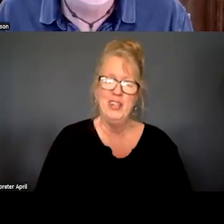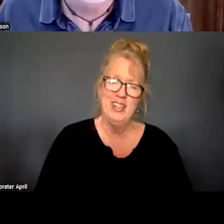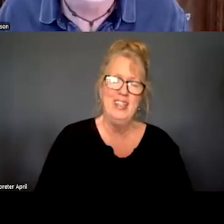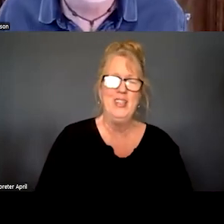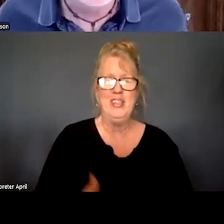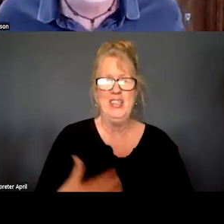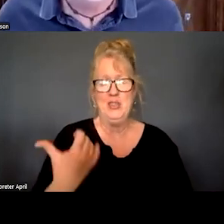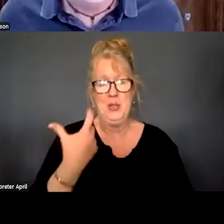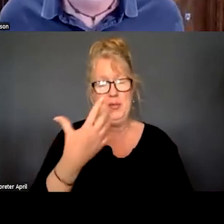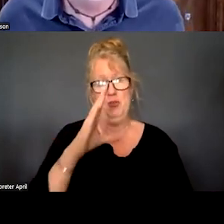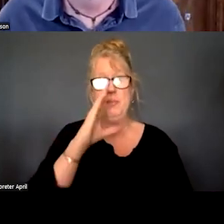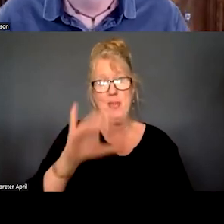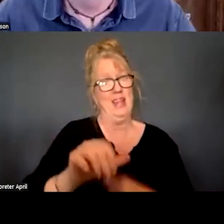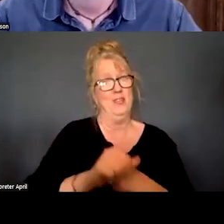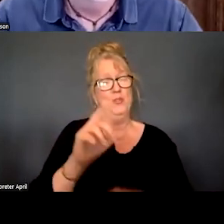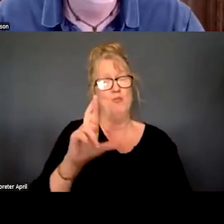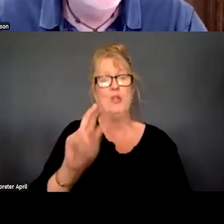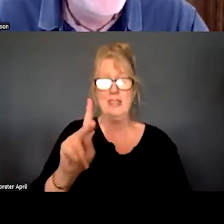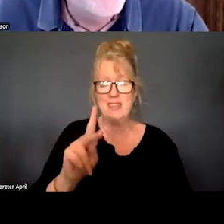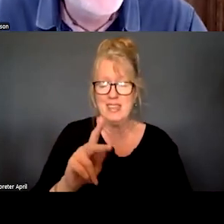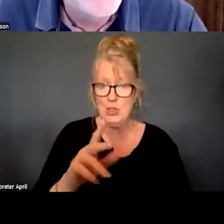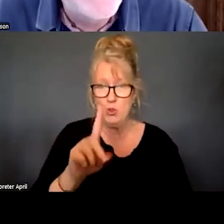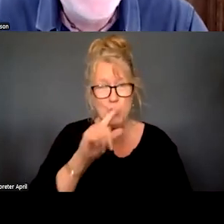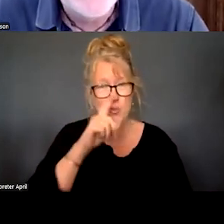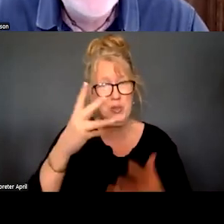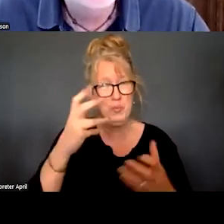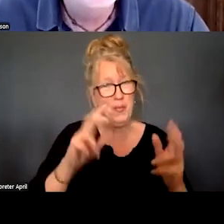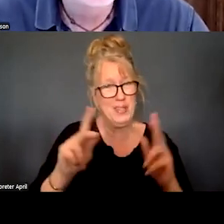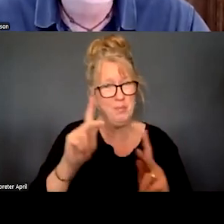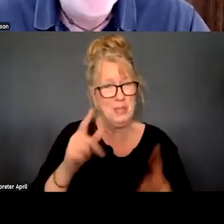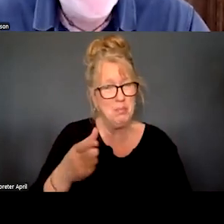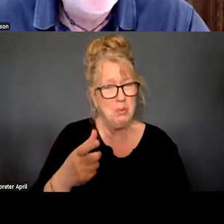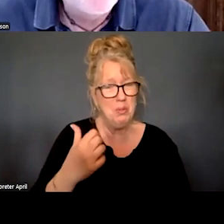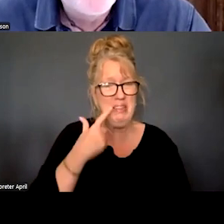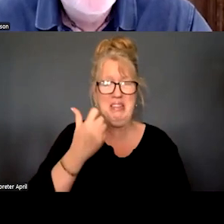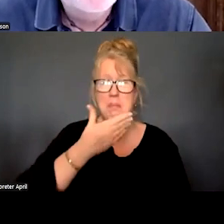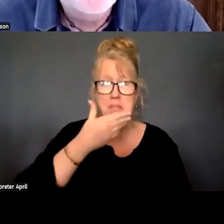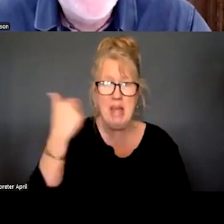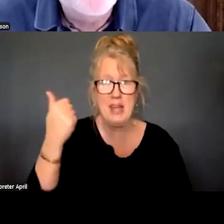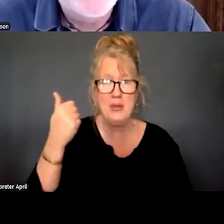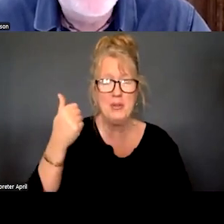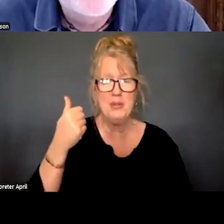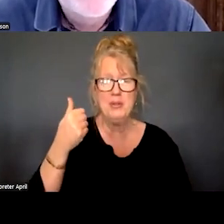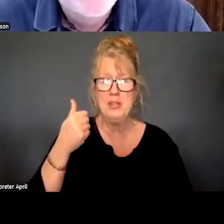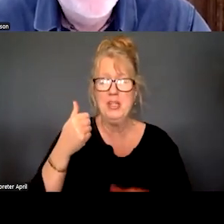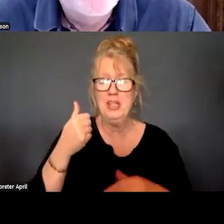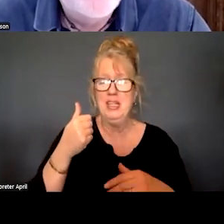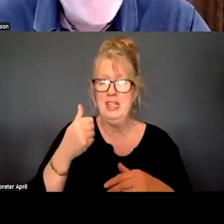straight to me, right? There's a risk question there. It's like, do you really want these people on? Isn't it much better if they have